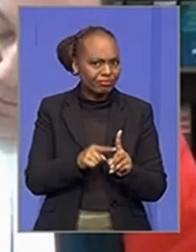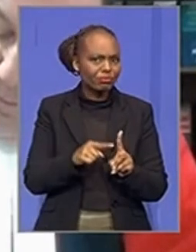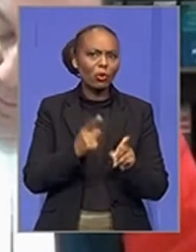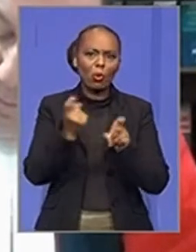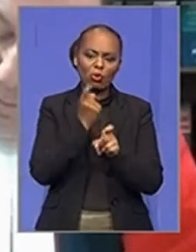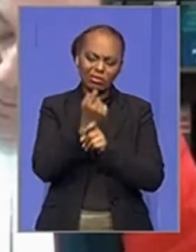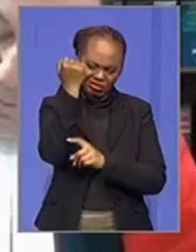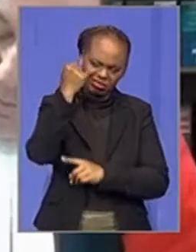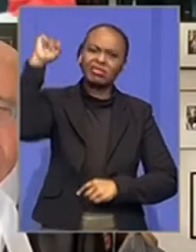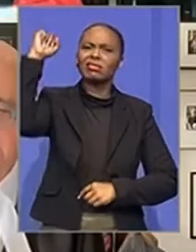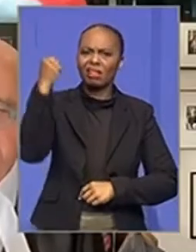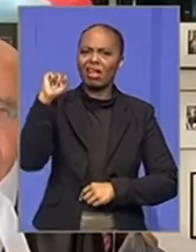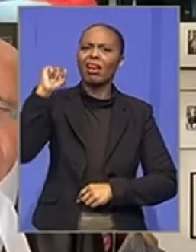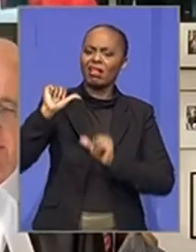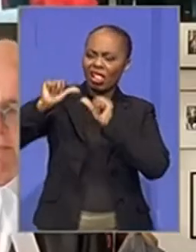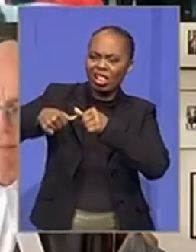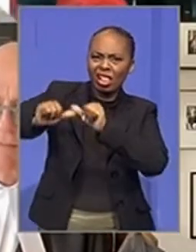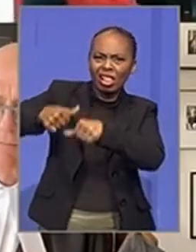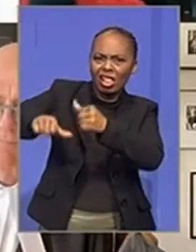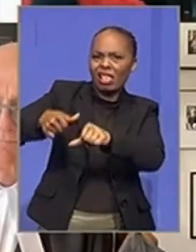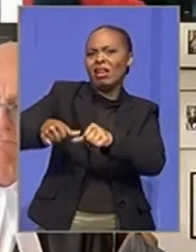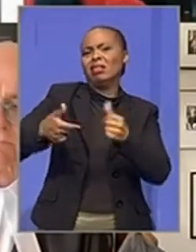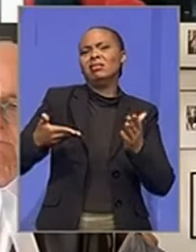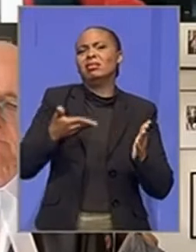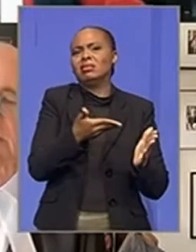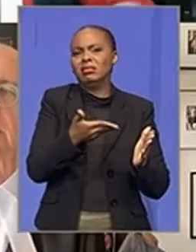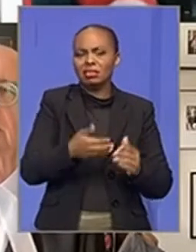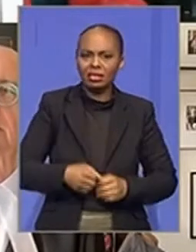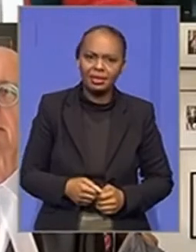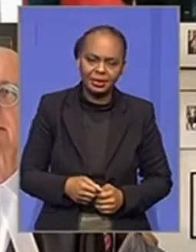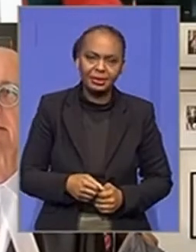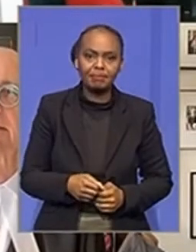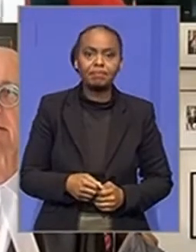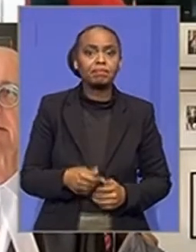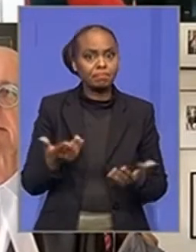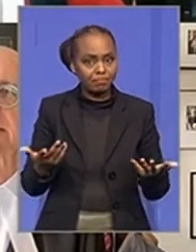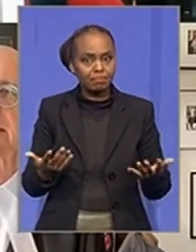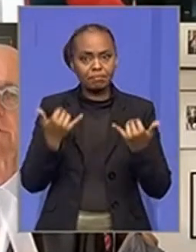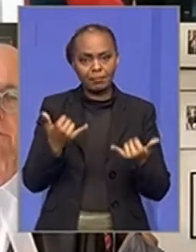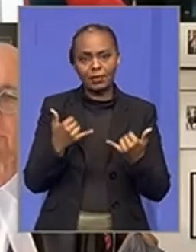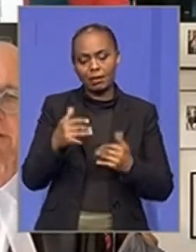objections again and again. Ge katlholo e ka ba ka letlhakoreng la Zuma kgato ya go latela motlha a tswelela